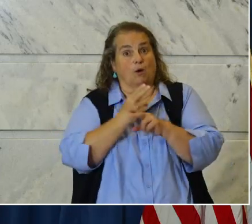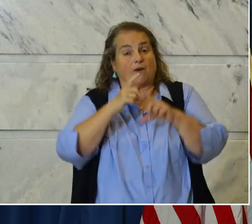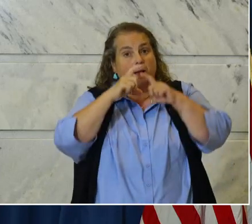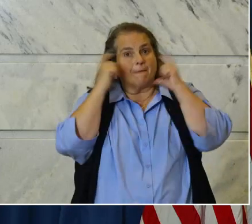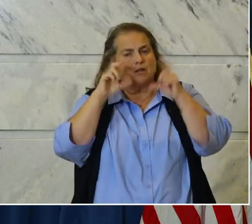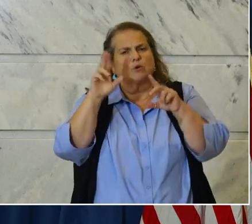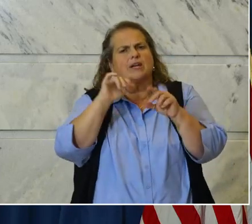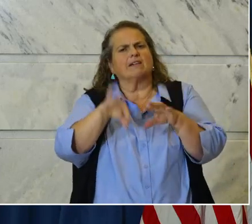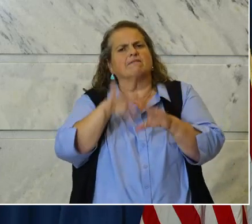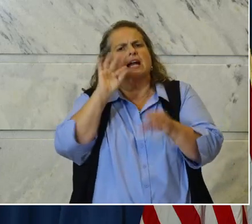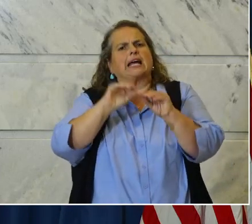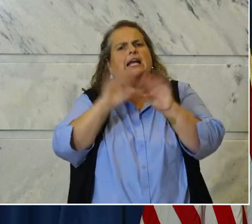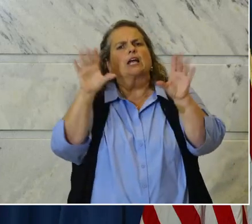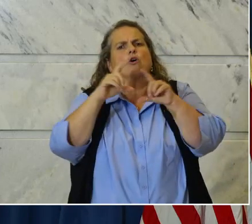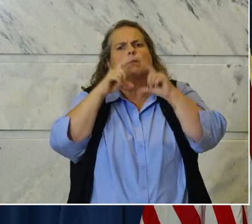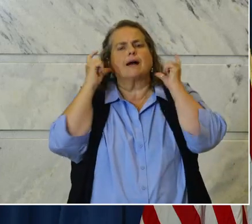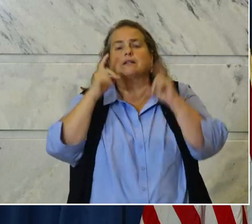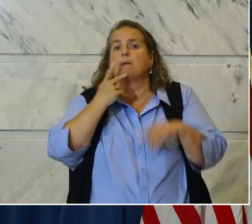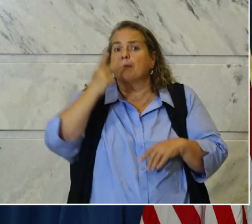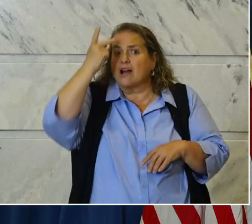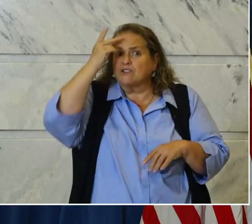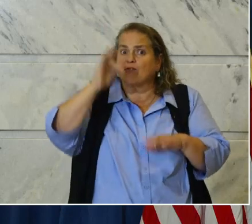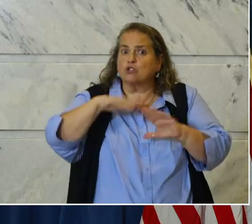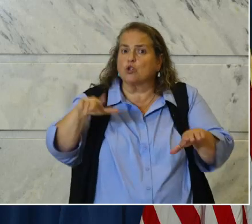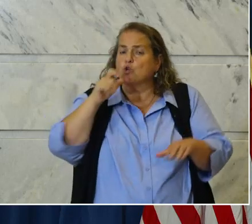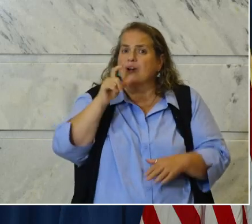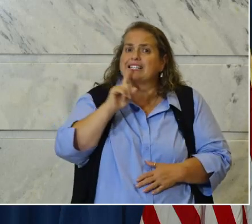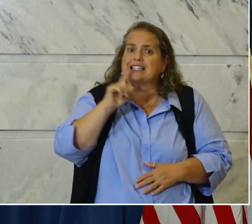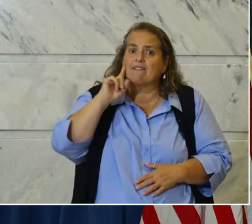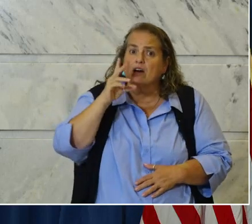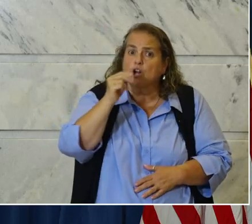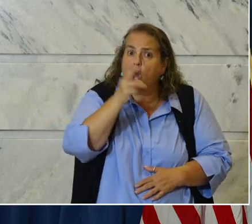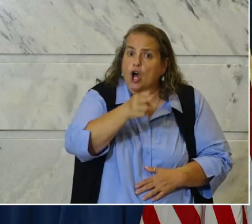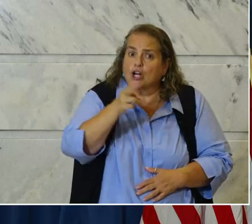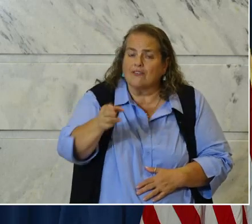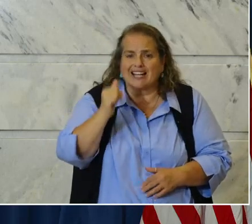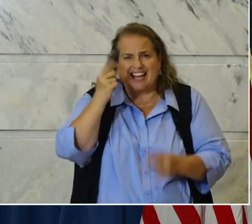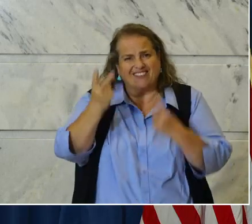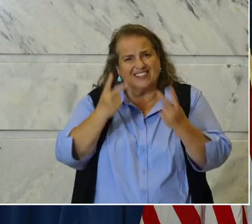clear masks. Parents of children who are deaf or hard of hearing can visit